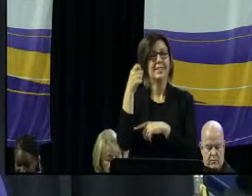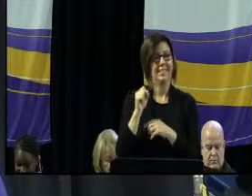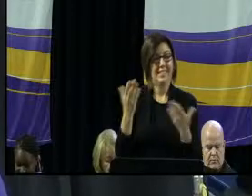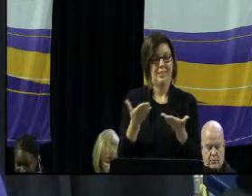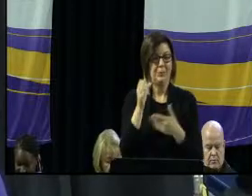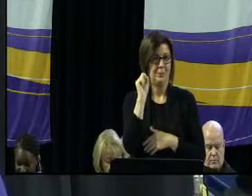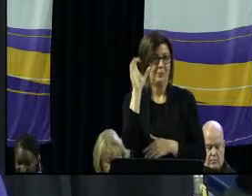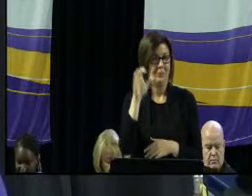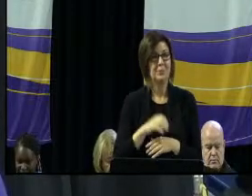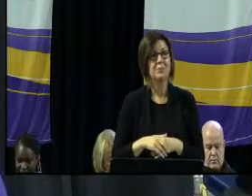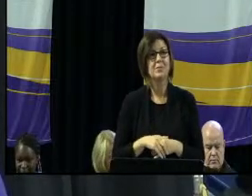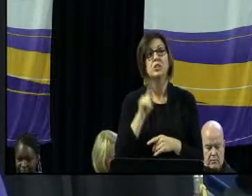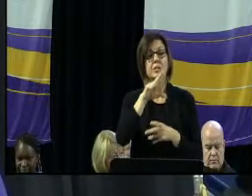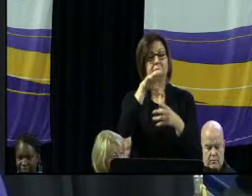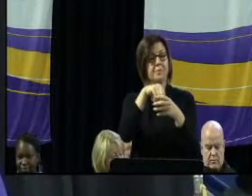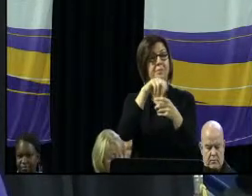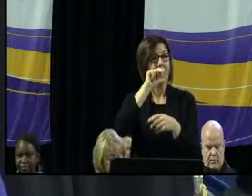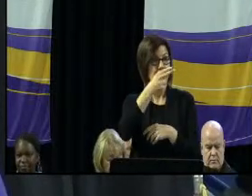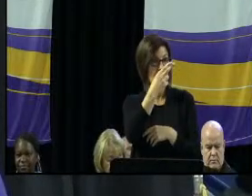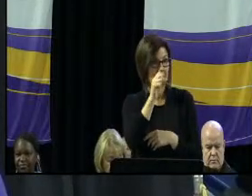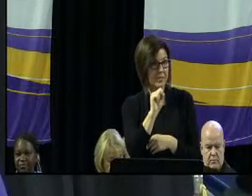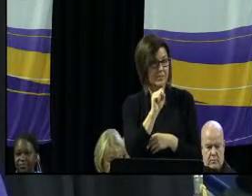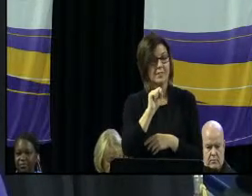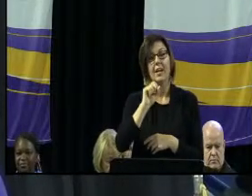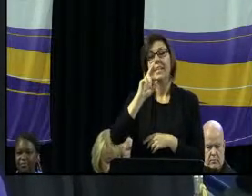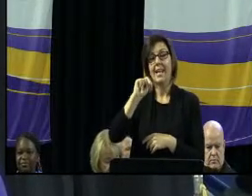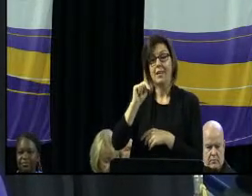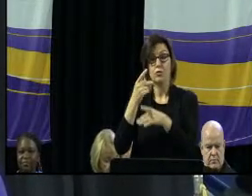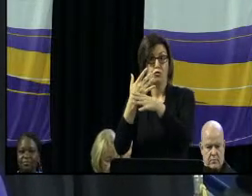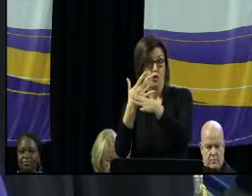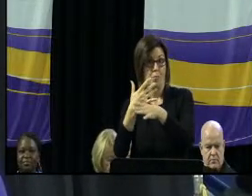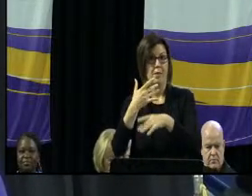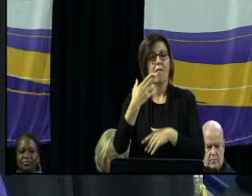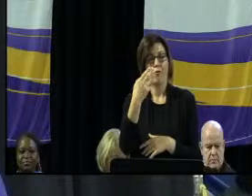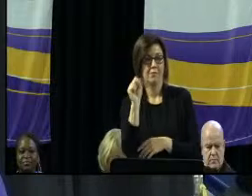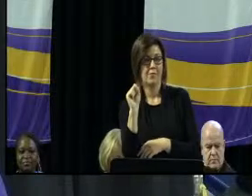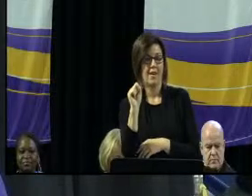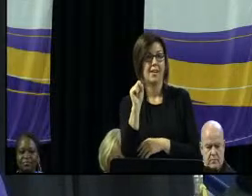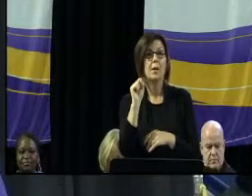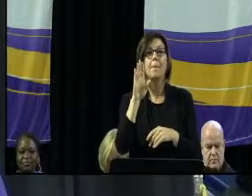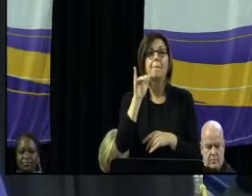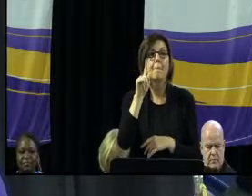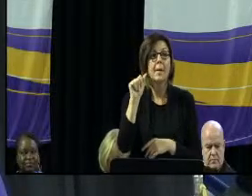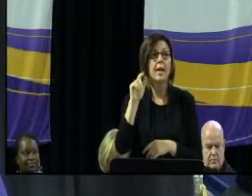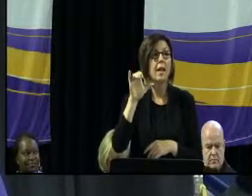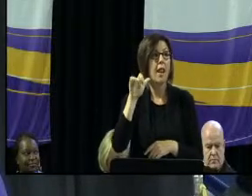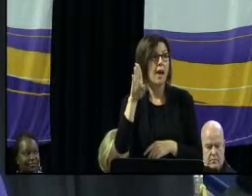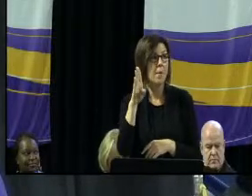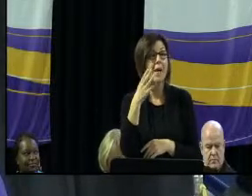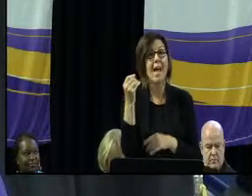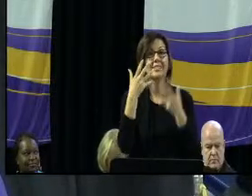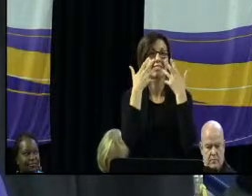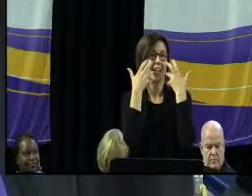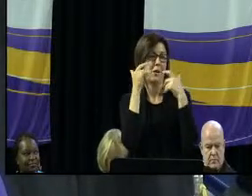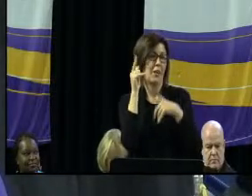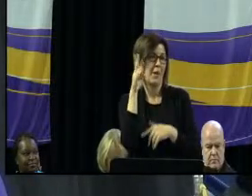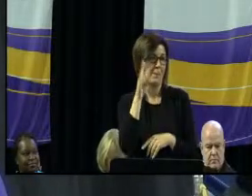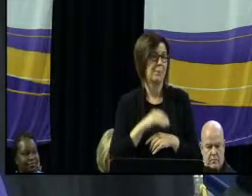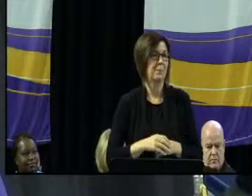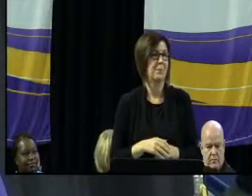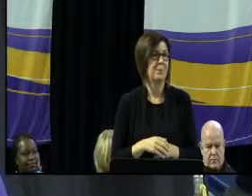a member of the National Honor Society, National German Honor Society, Beta Club, and Tiger Club.